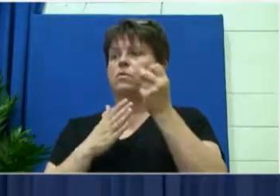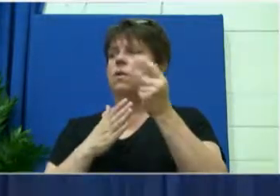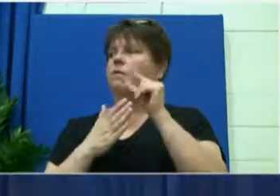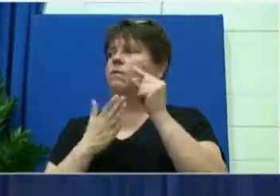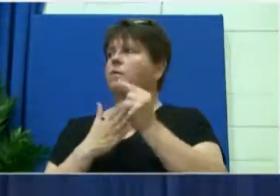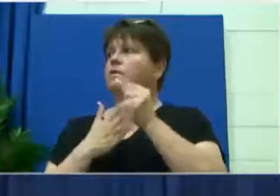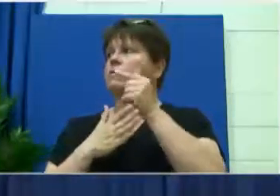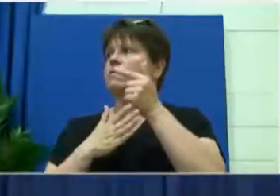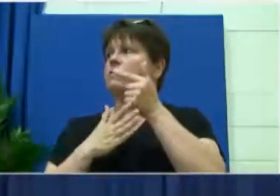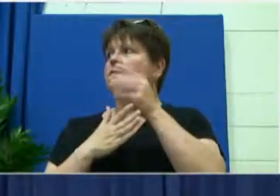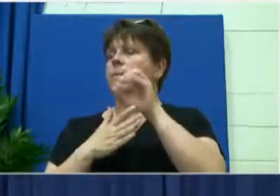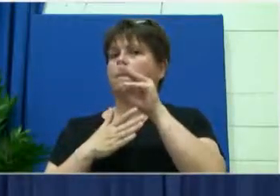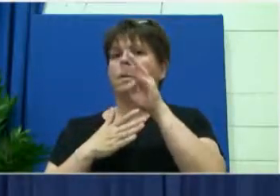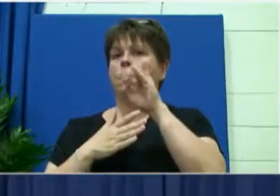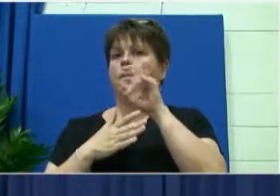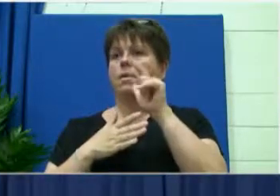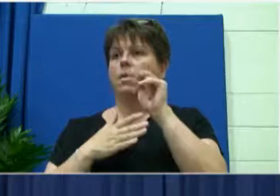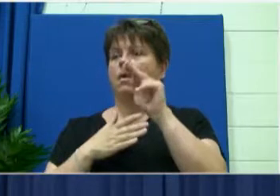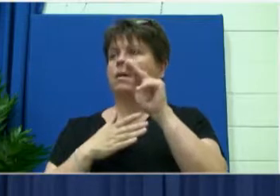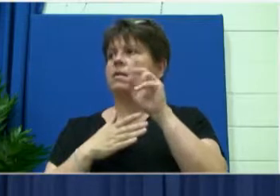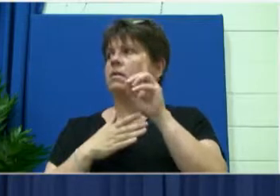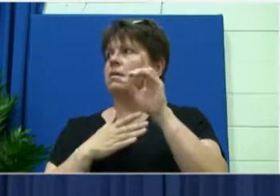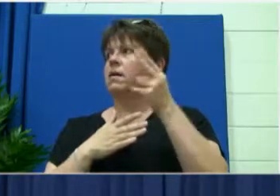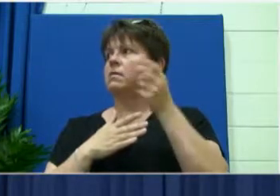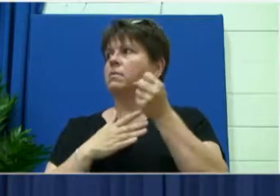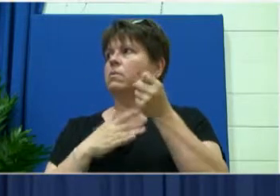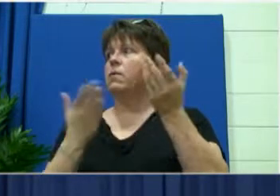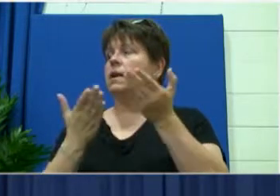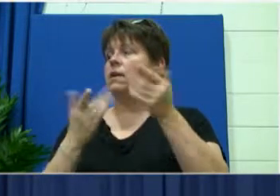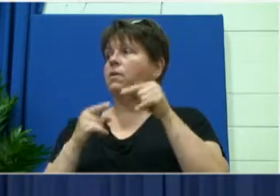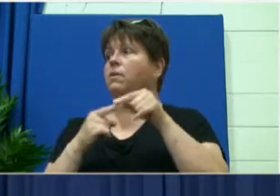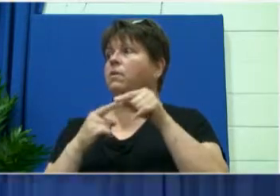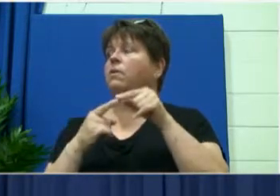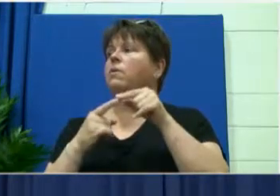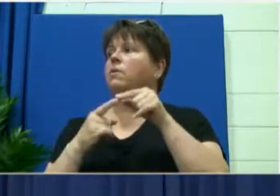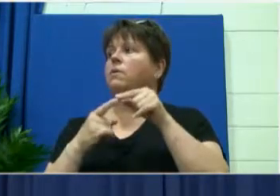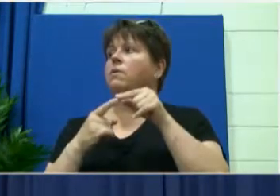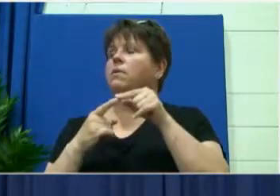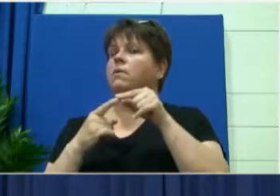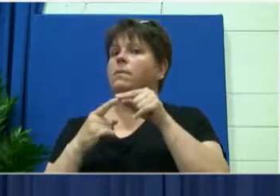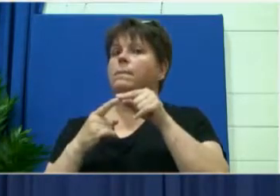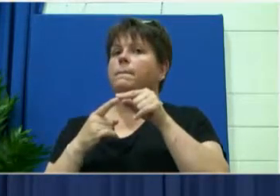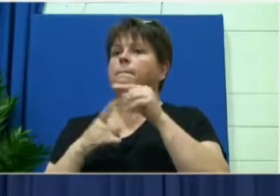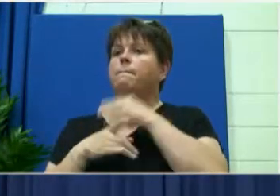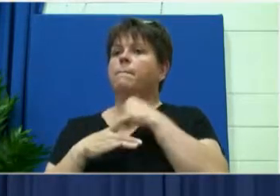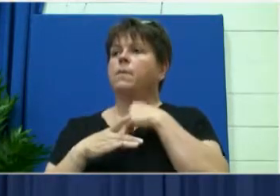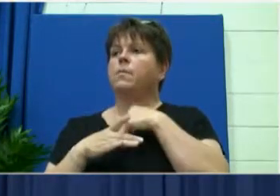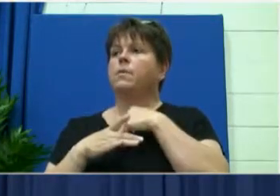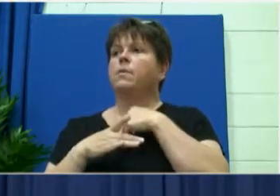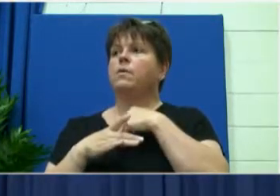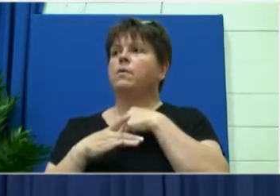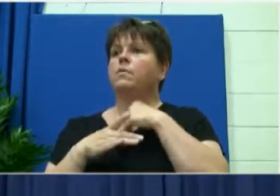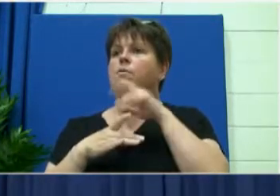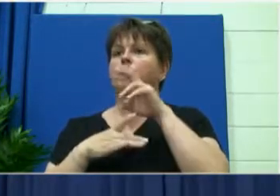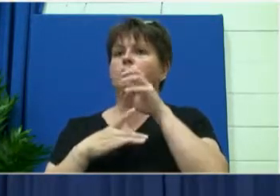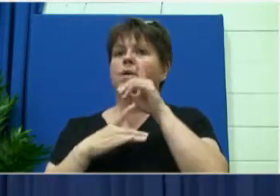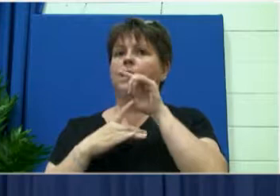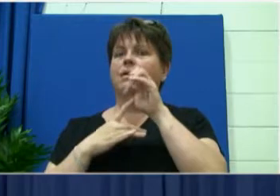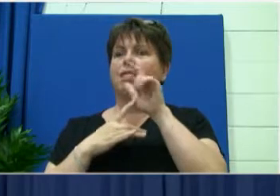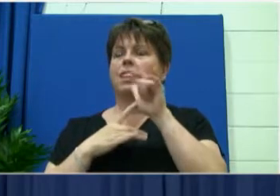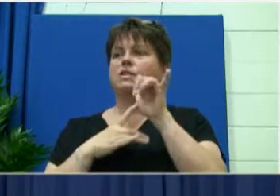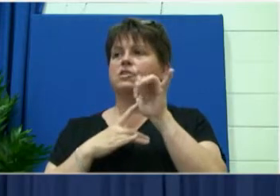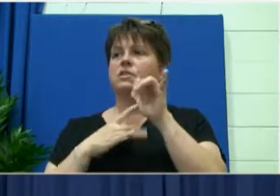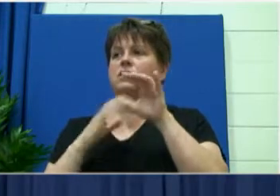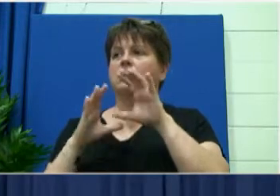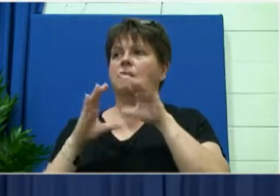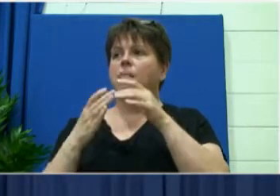graduate of Cumberland High School. While a student at KC, she was a member of the Radiology Club.